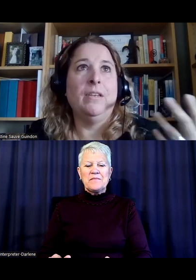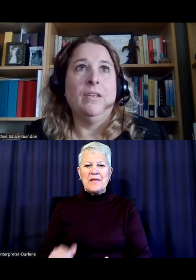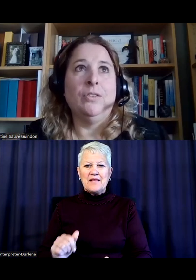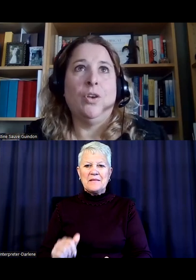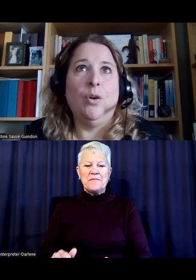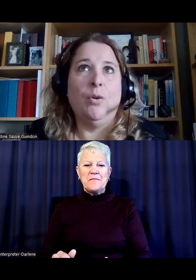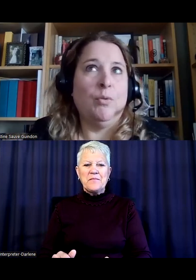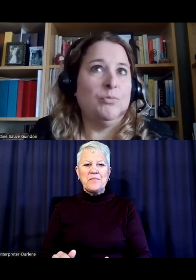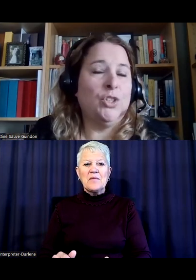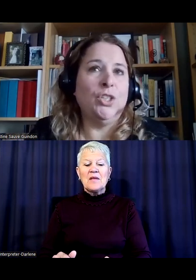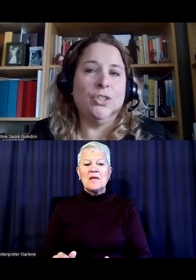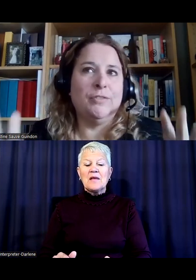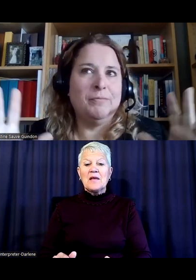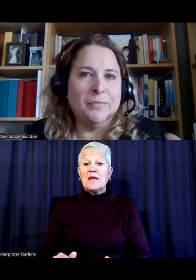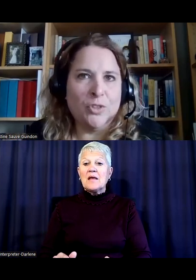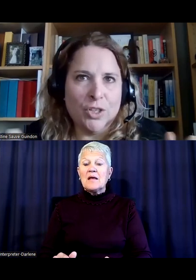So